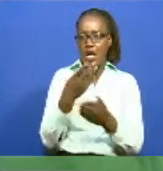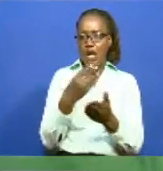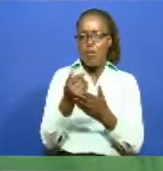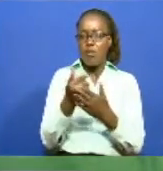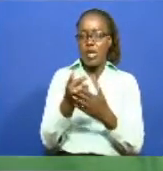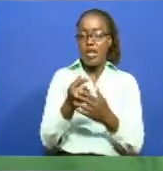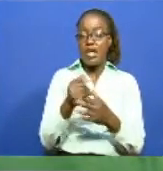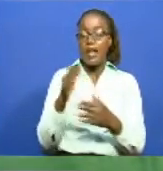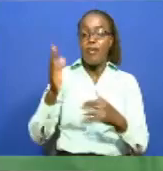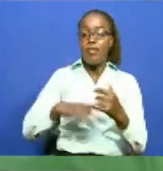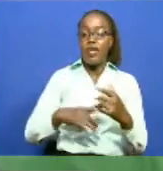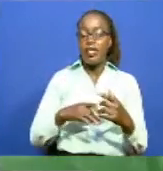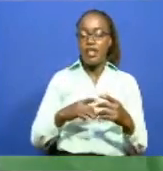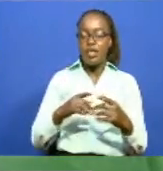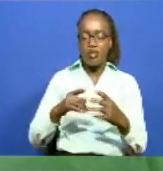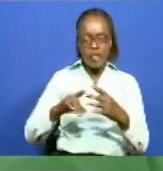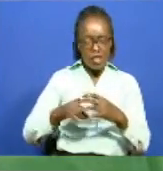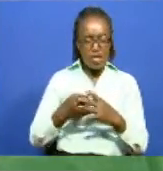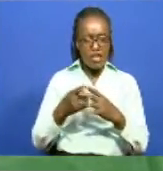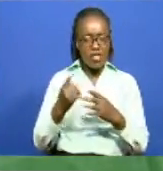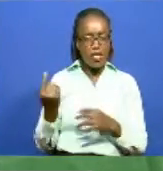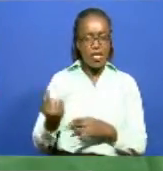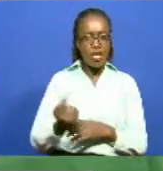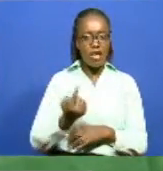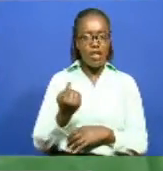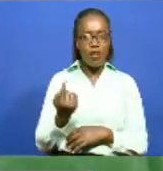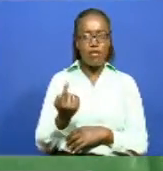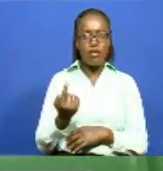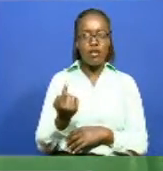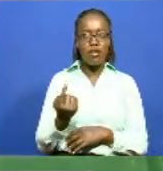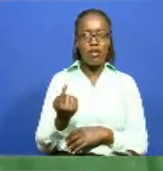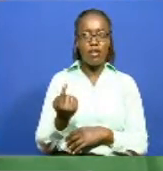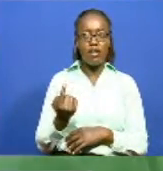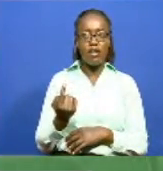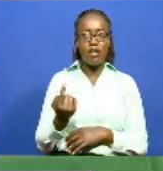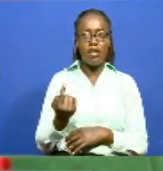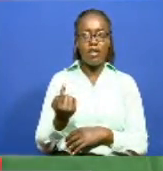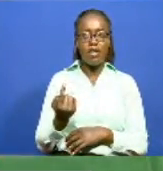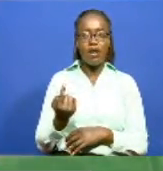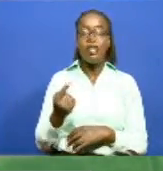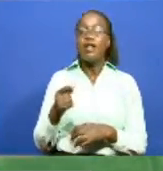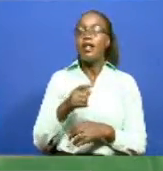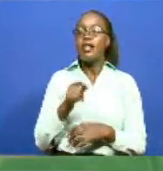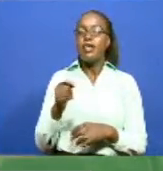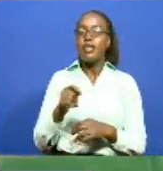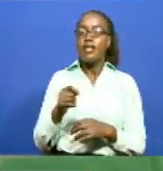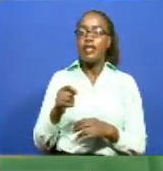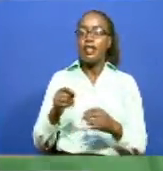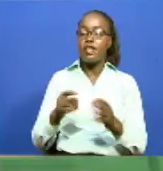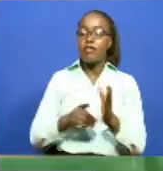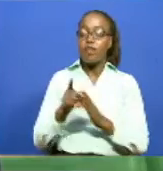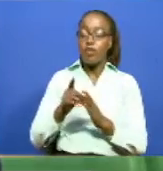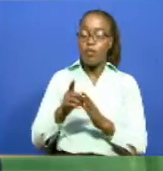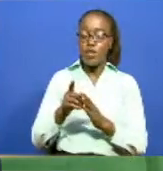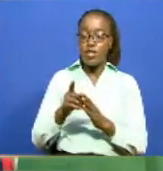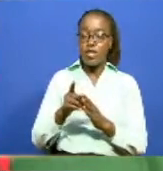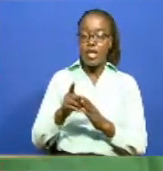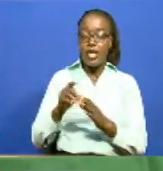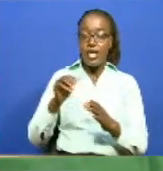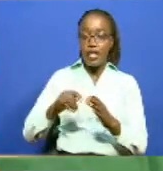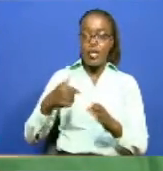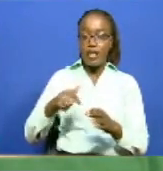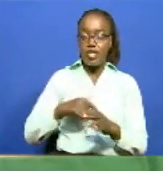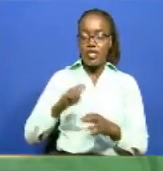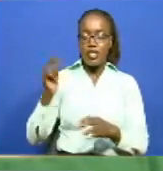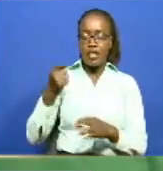alone. So the charm in us as Kenyans is also working out in the development of the